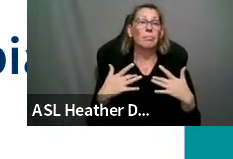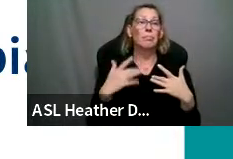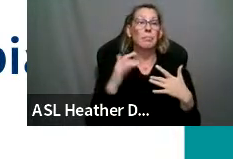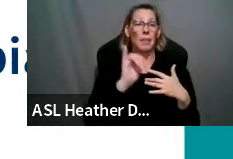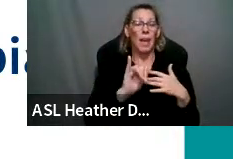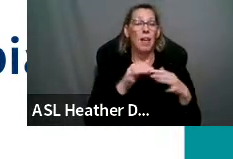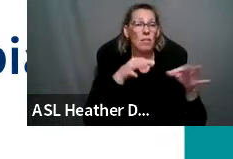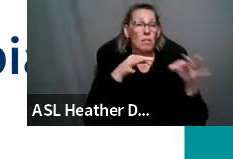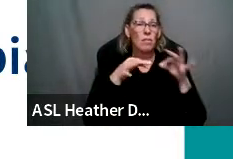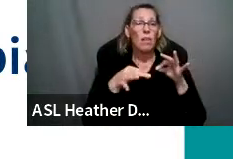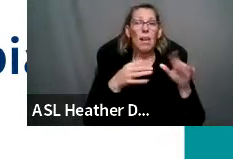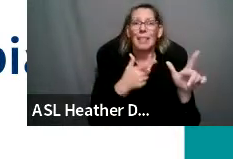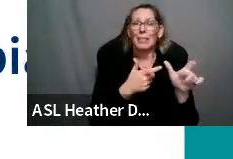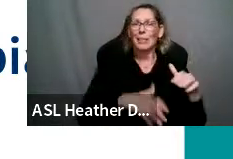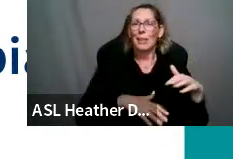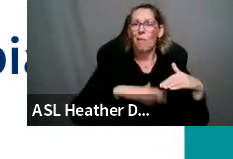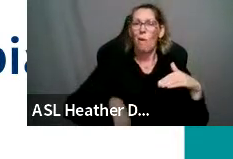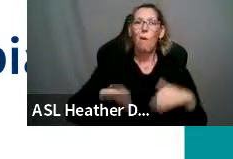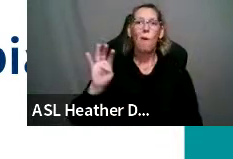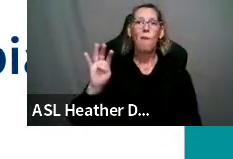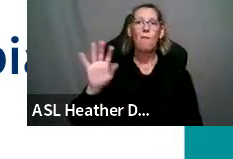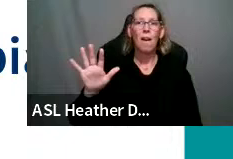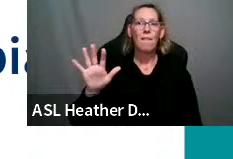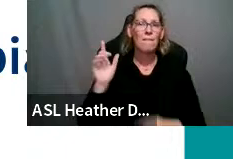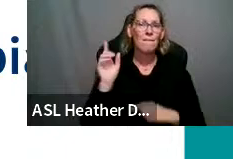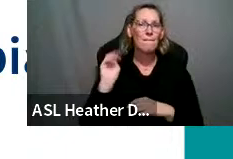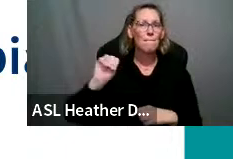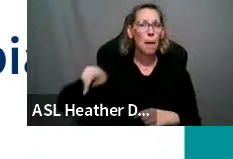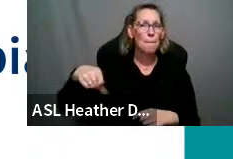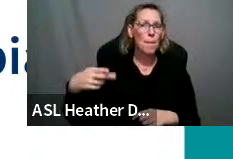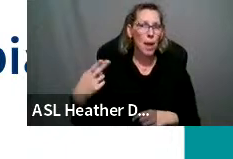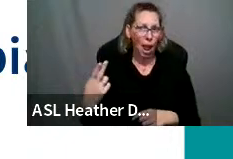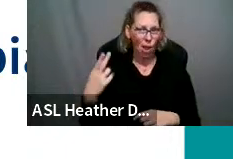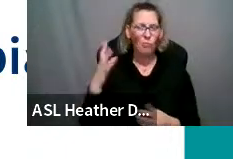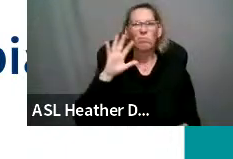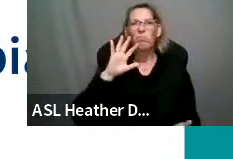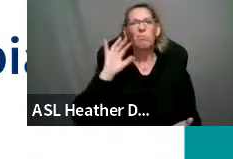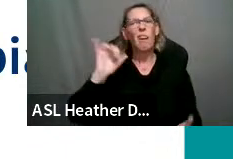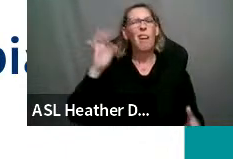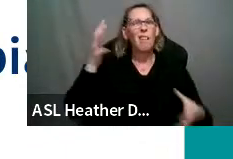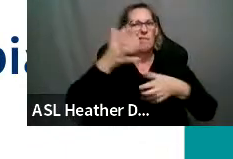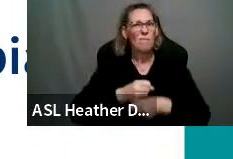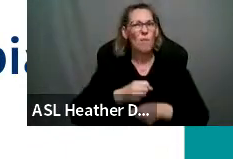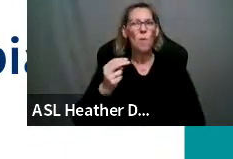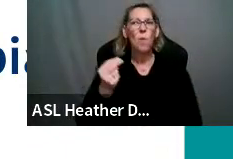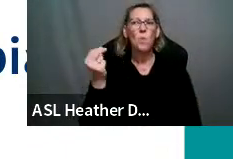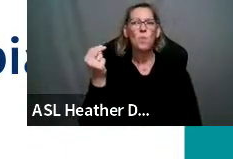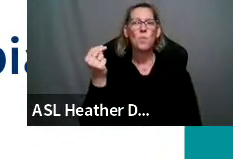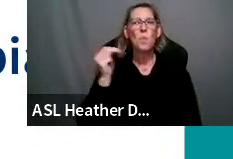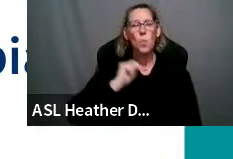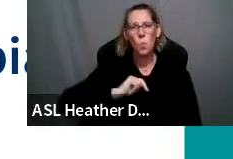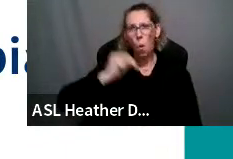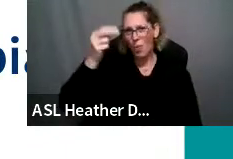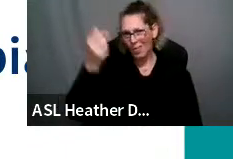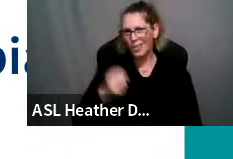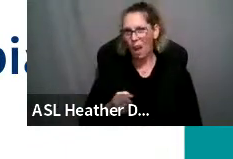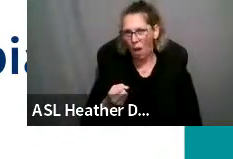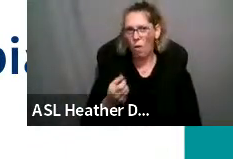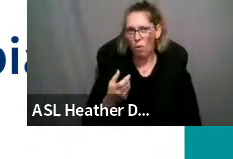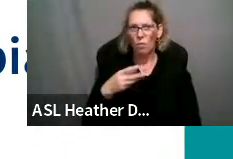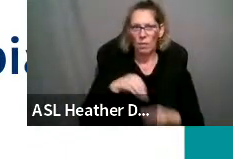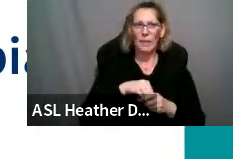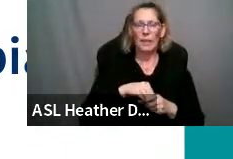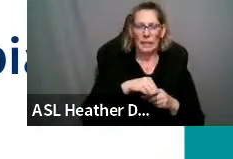defined as speeds under 45 miles an hour. And we're kind of summarizing it for both northbound and southbound individually in this